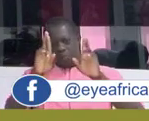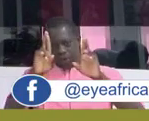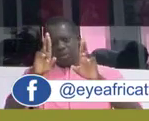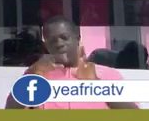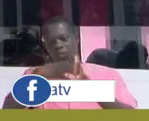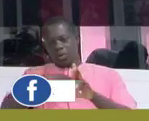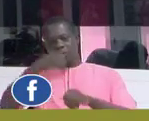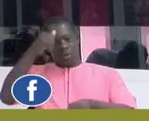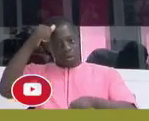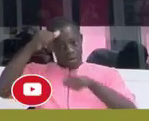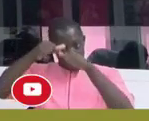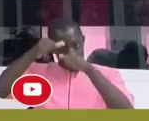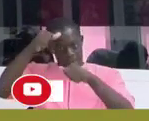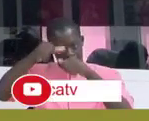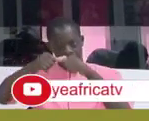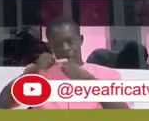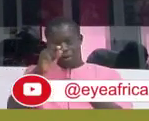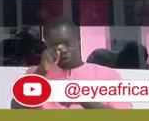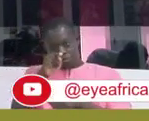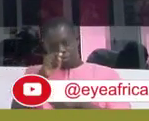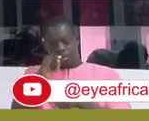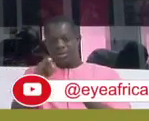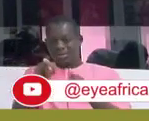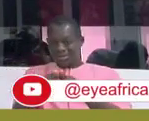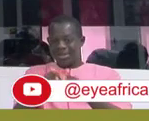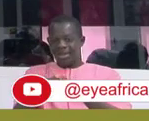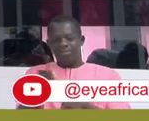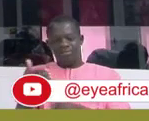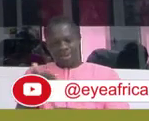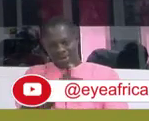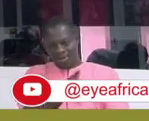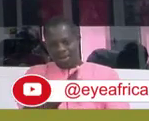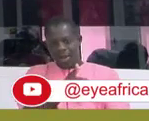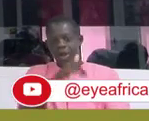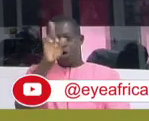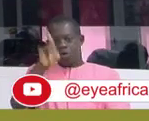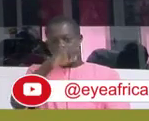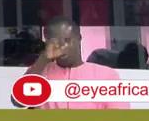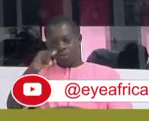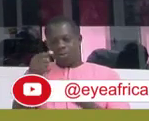And I just wish to remind you that it is a criminal